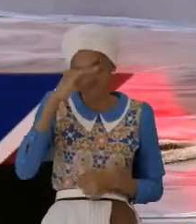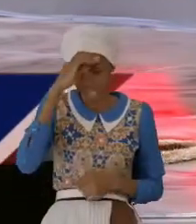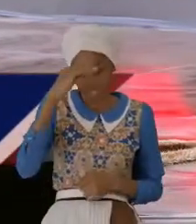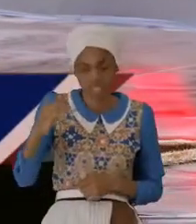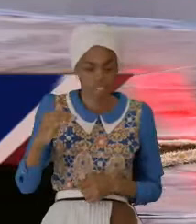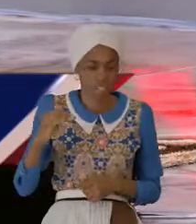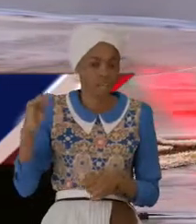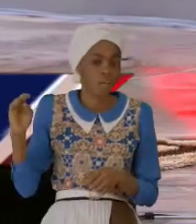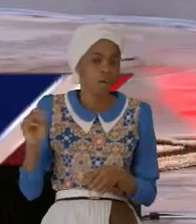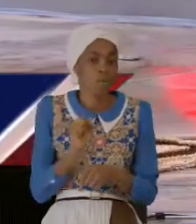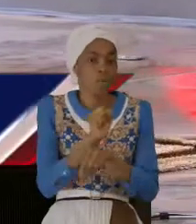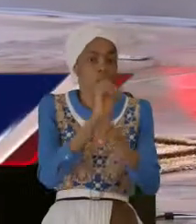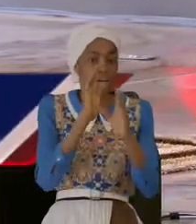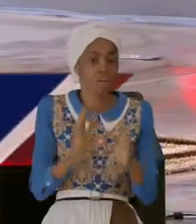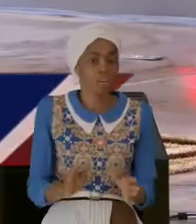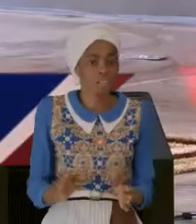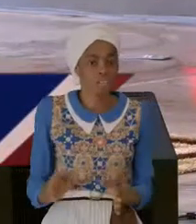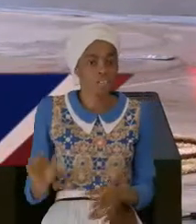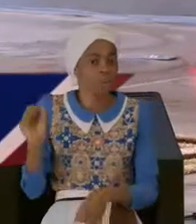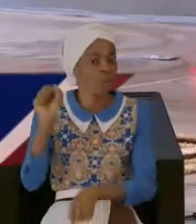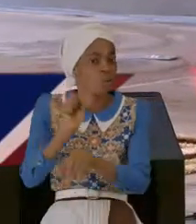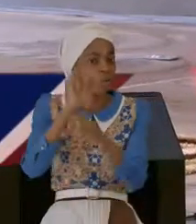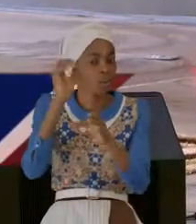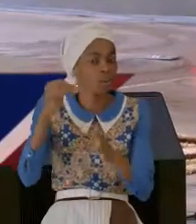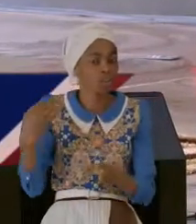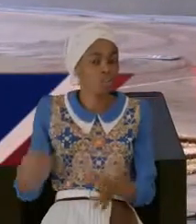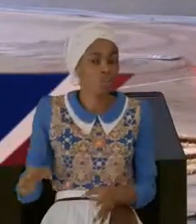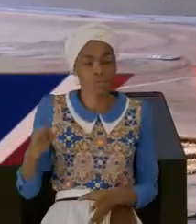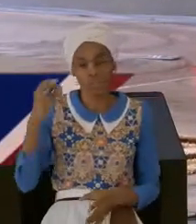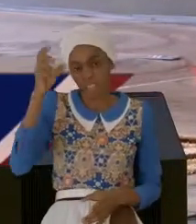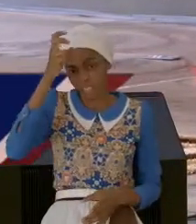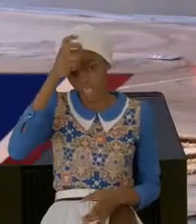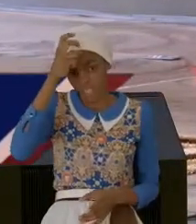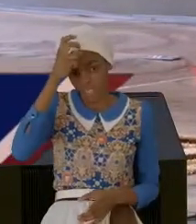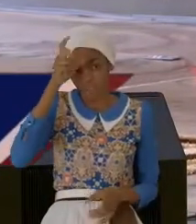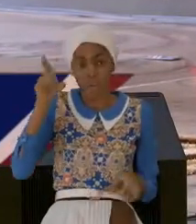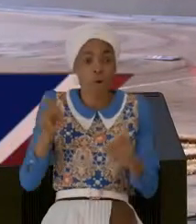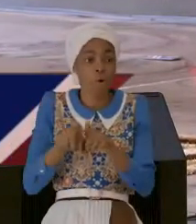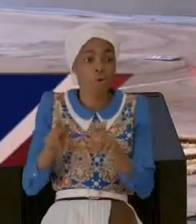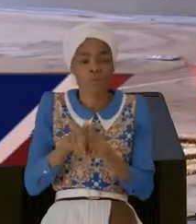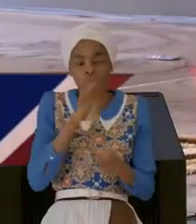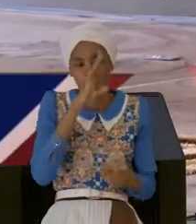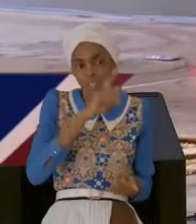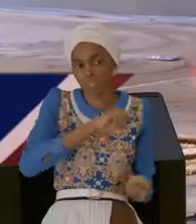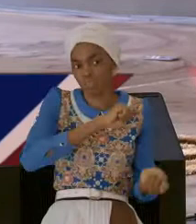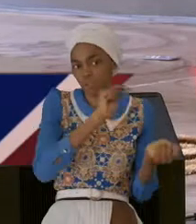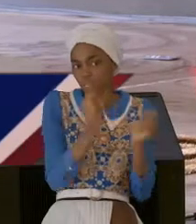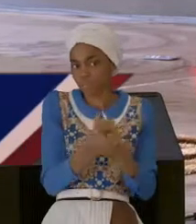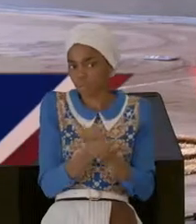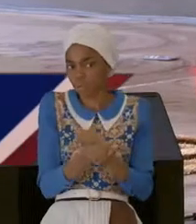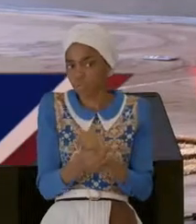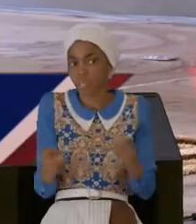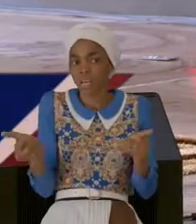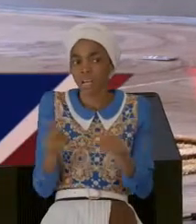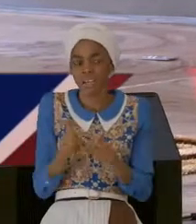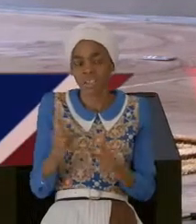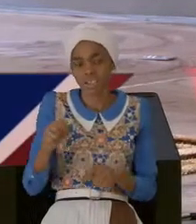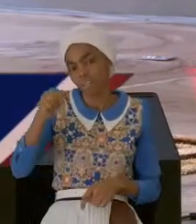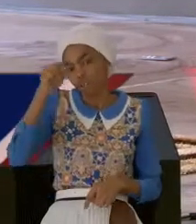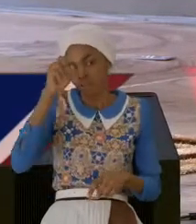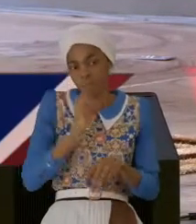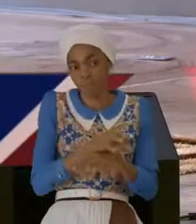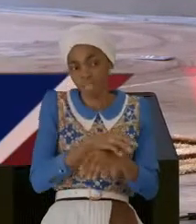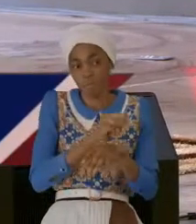ministers Ministers of Satan also be transformed as the Ministers